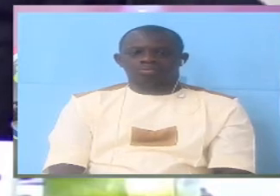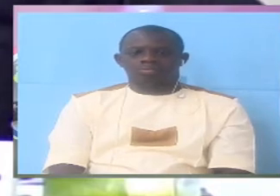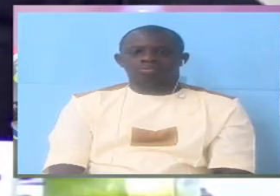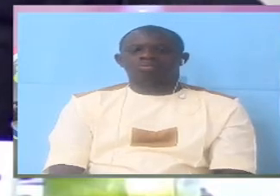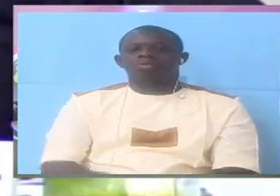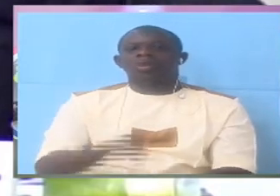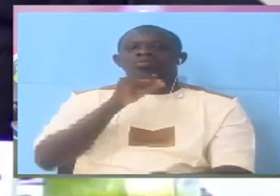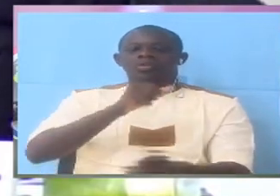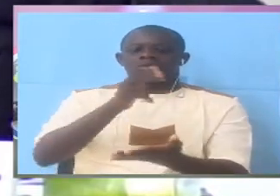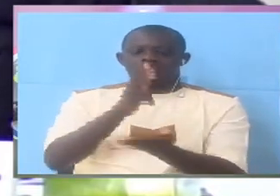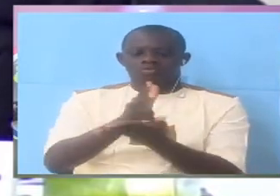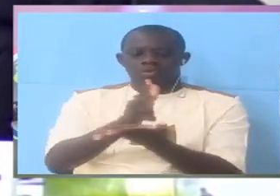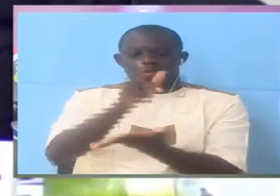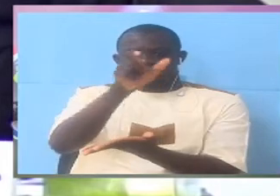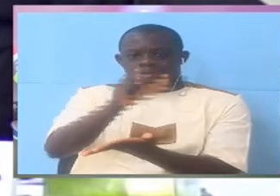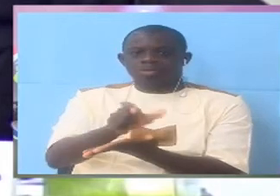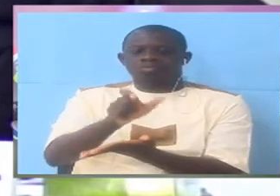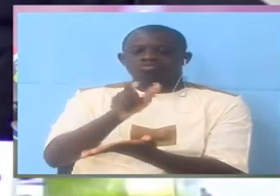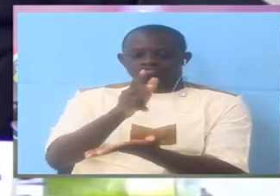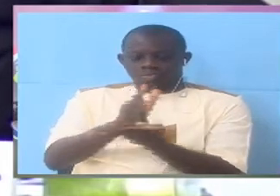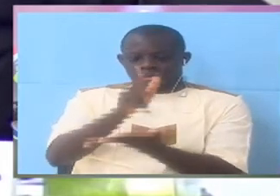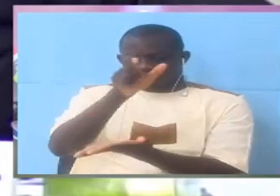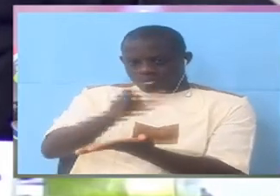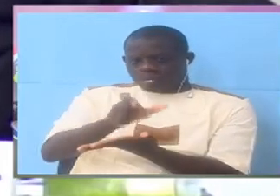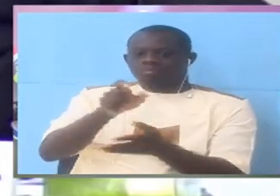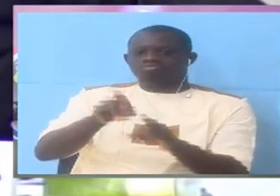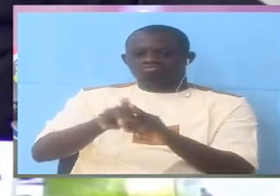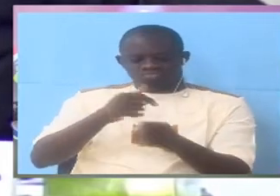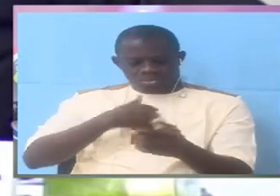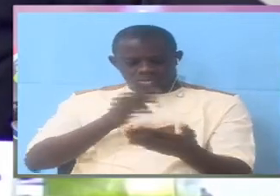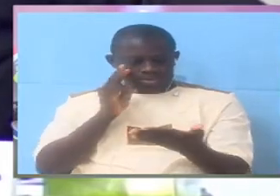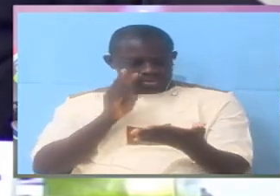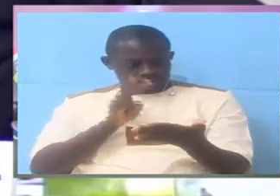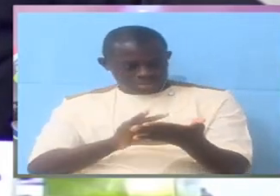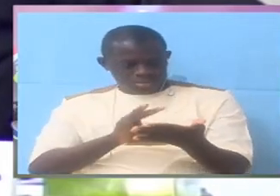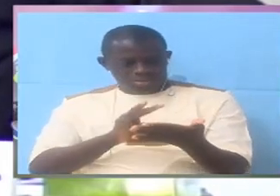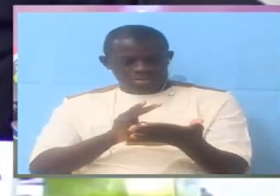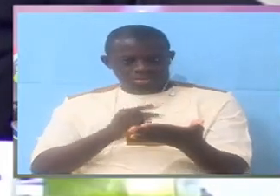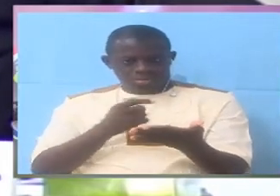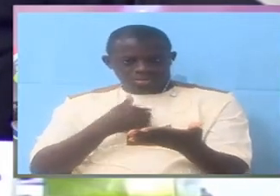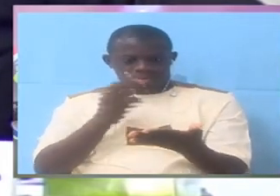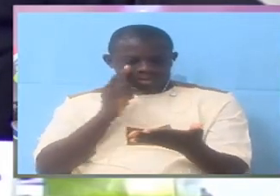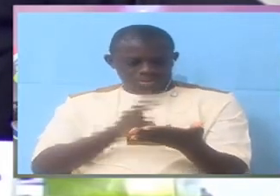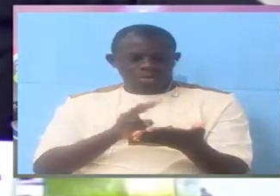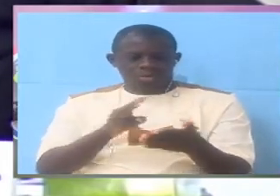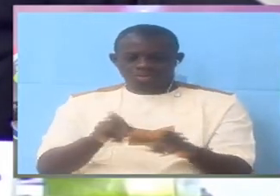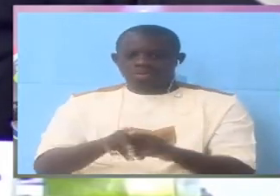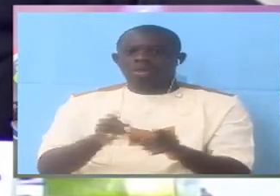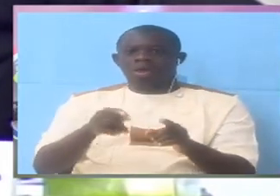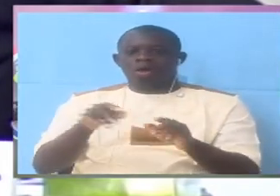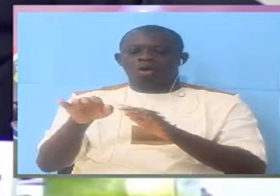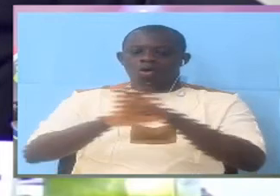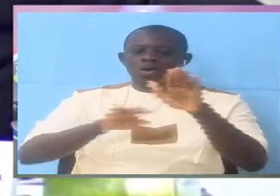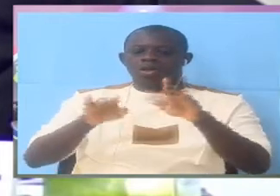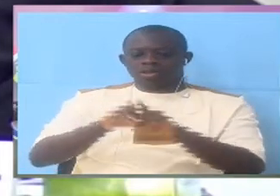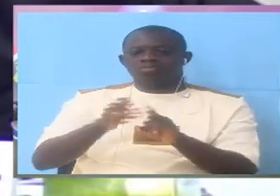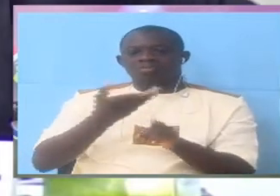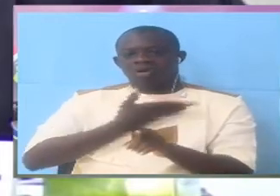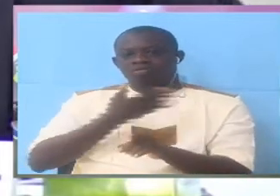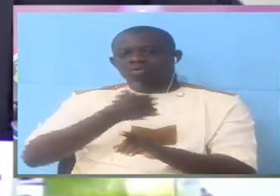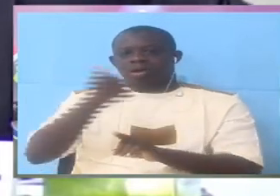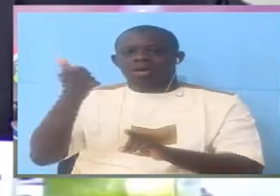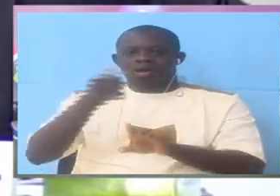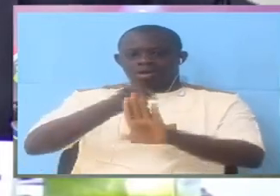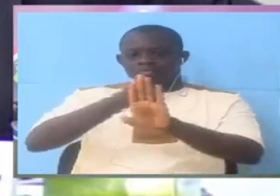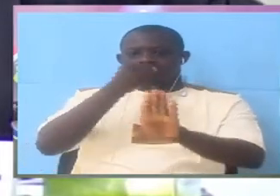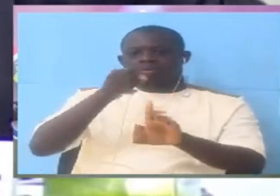Mr. Witness, I see that under counter-espionage, you have 3